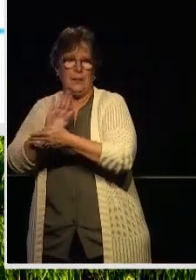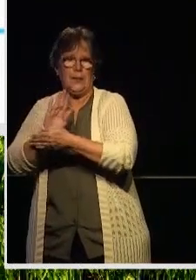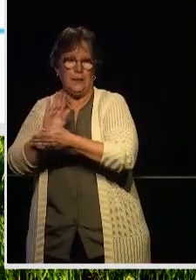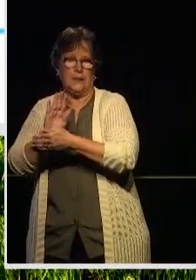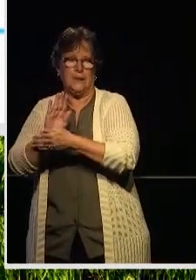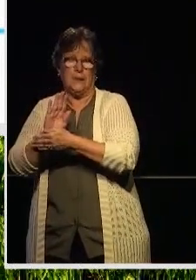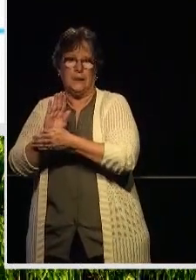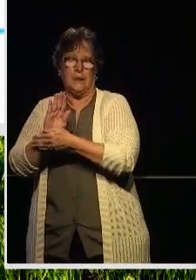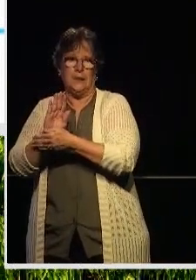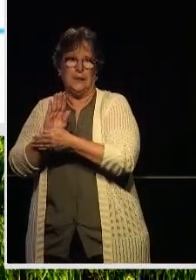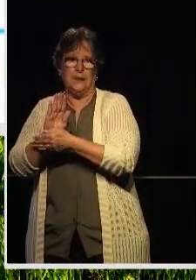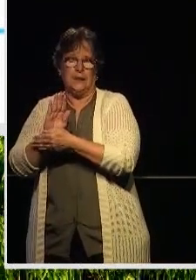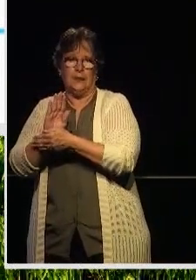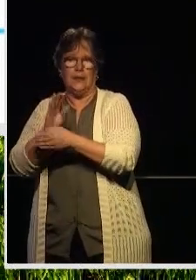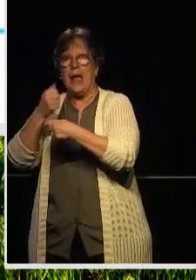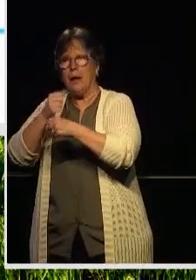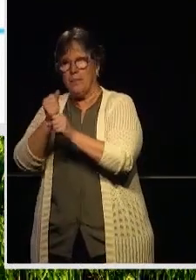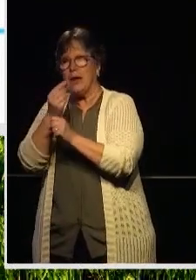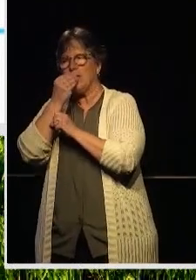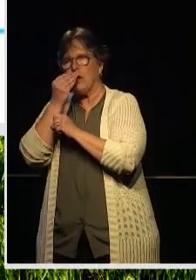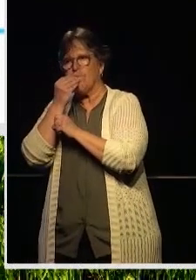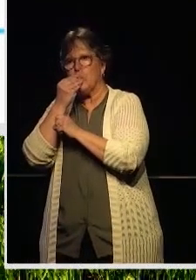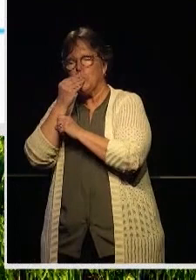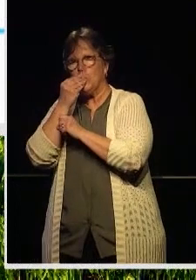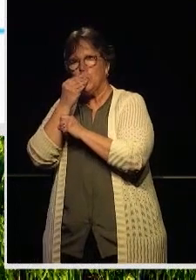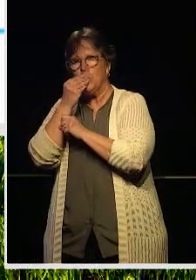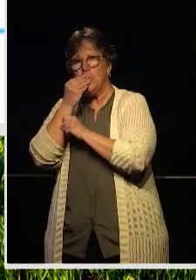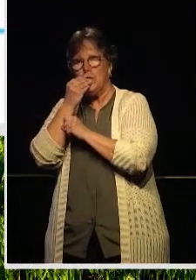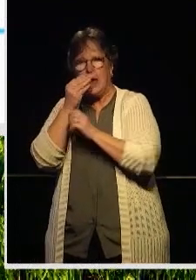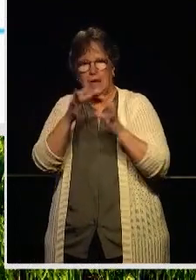and make our food supply chain